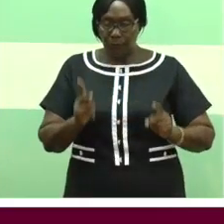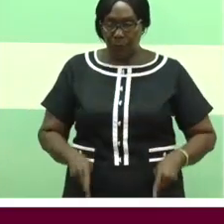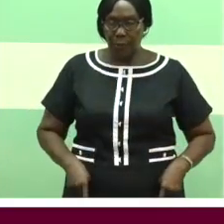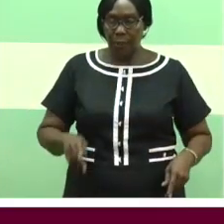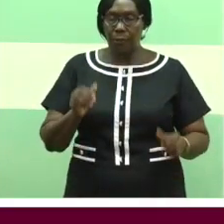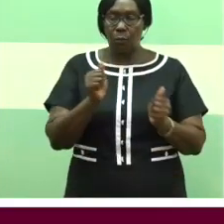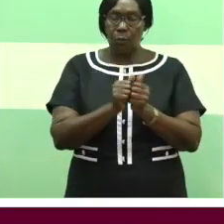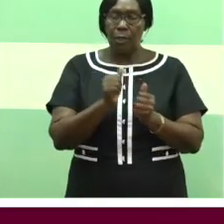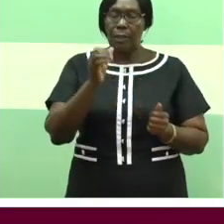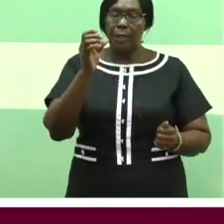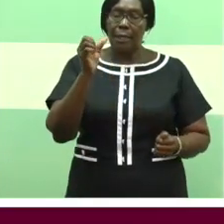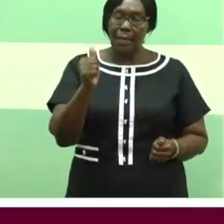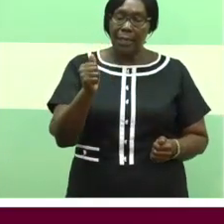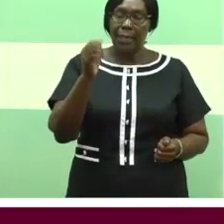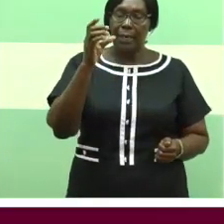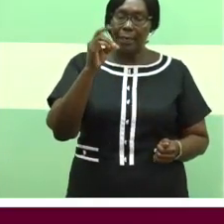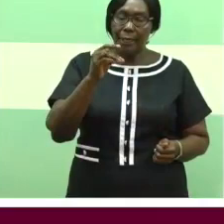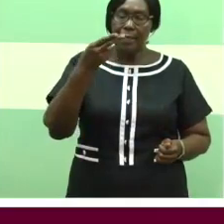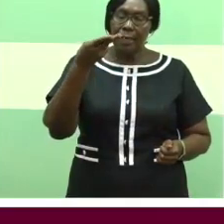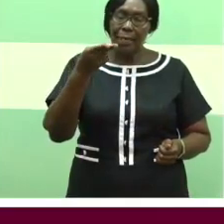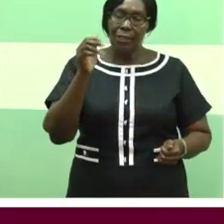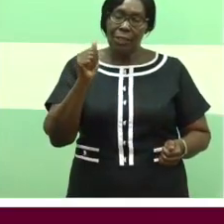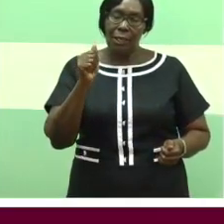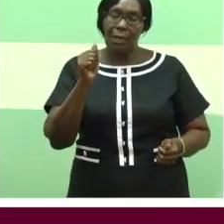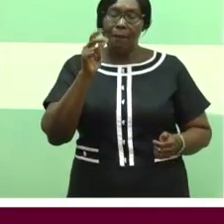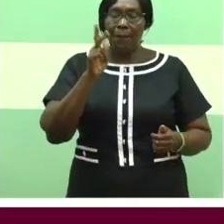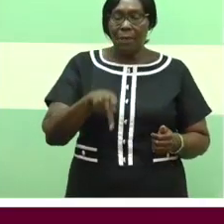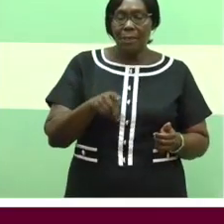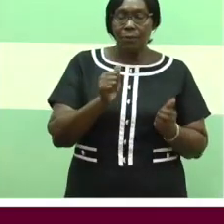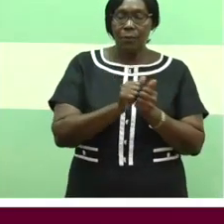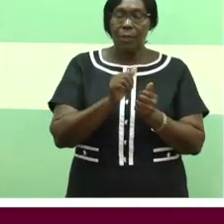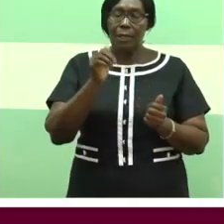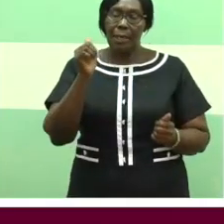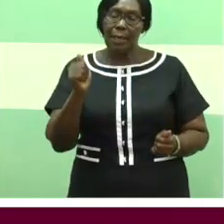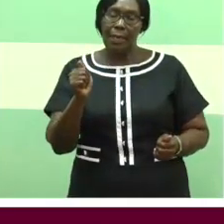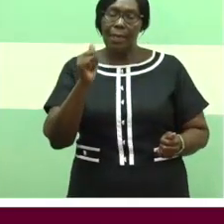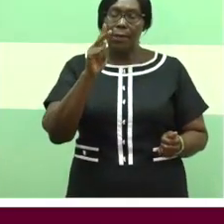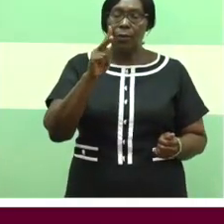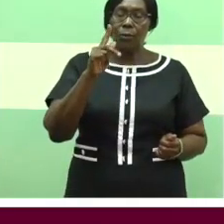ADHD, persons with autism. All right, so